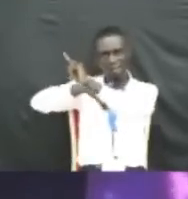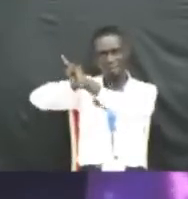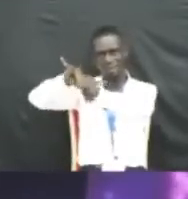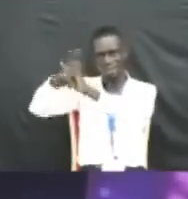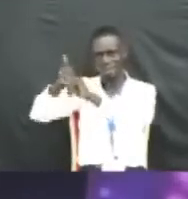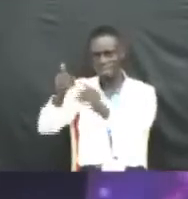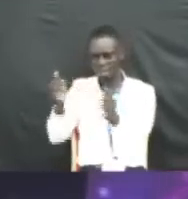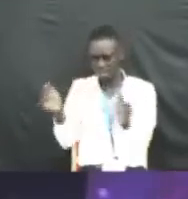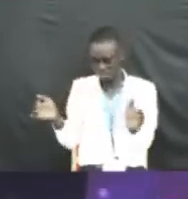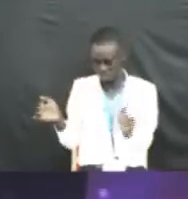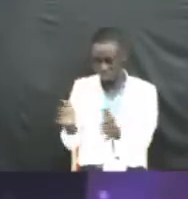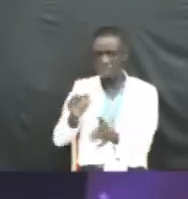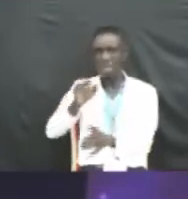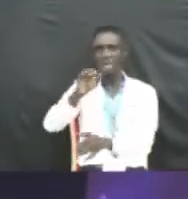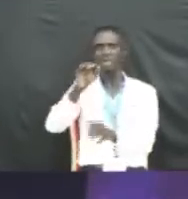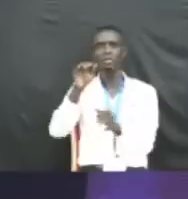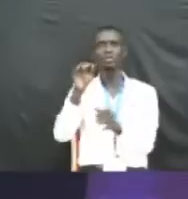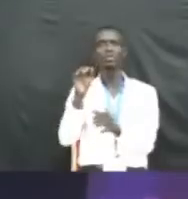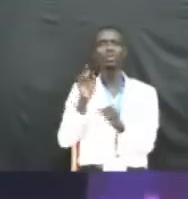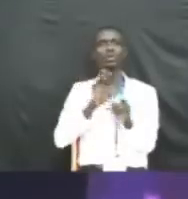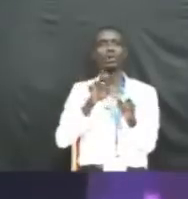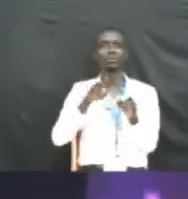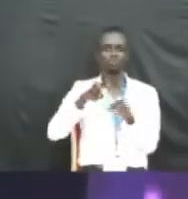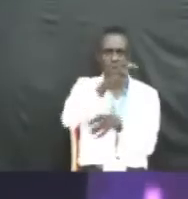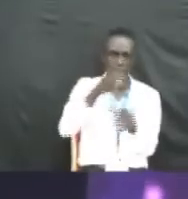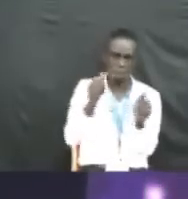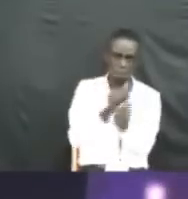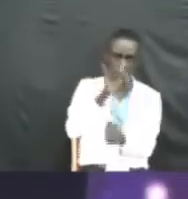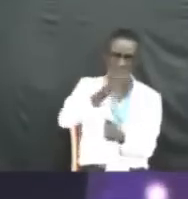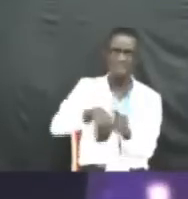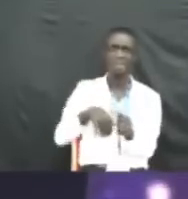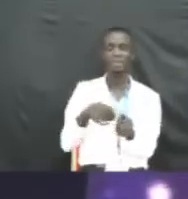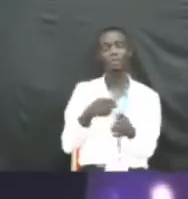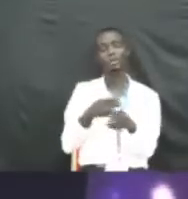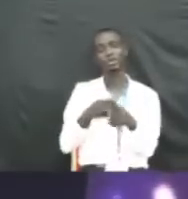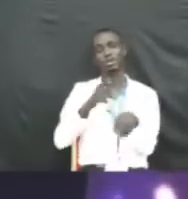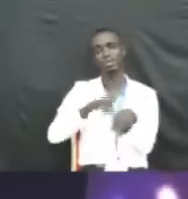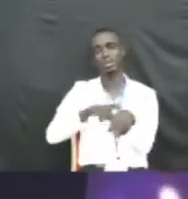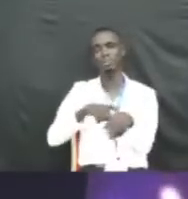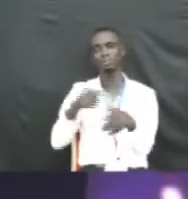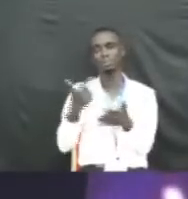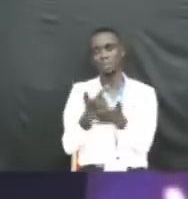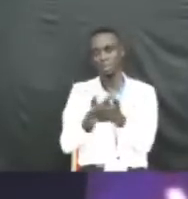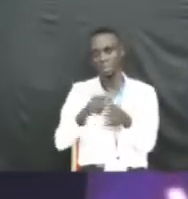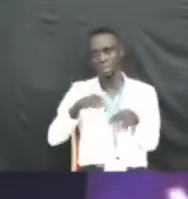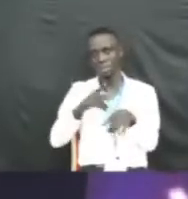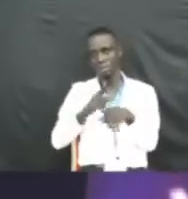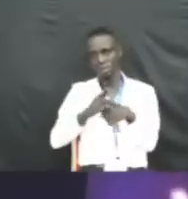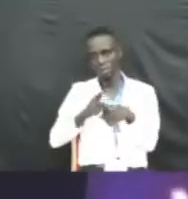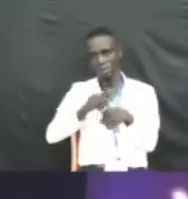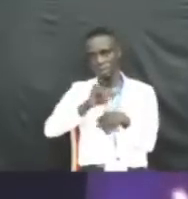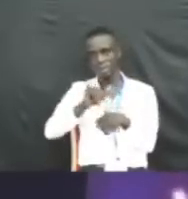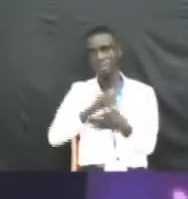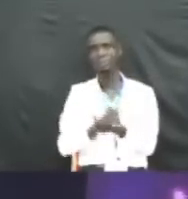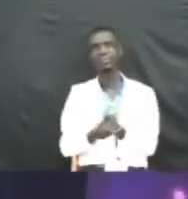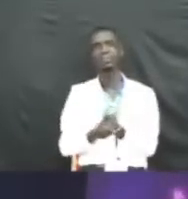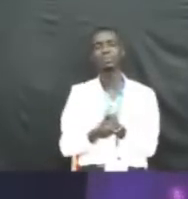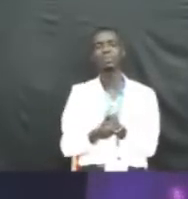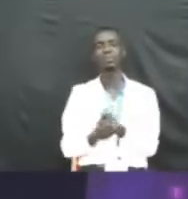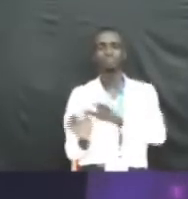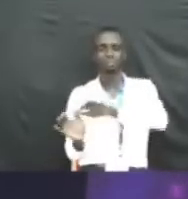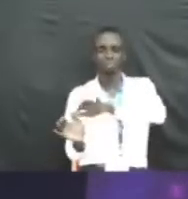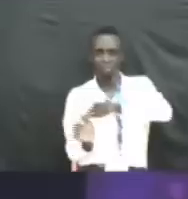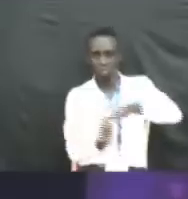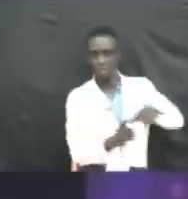have an Oyster card before the end of this year, you know. So, we are trying to talk and deal with problems. Distinguished ladies and